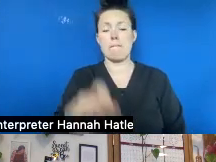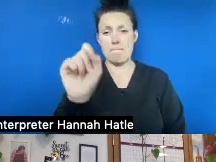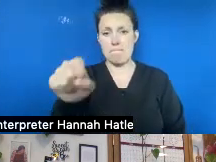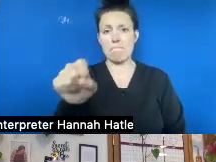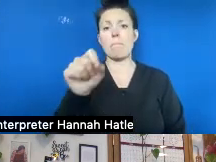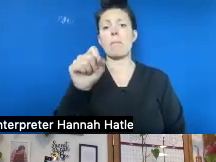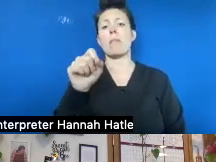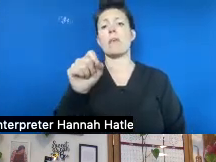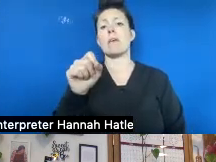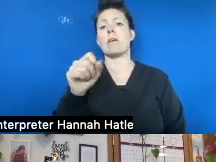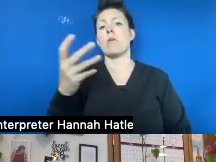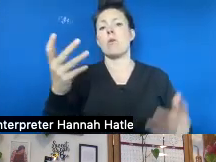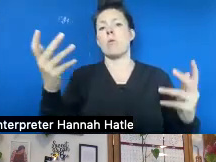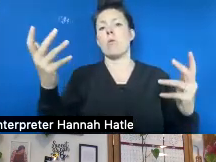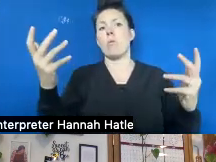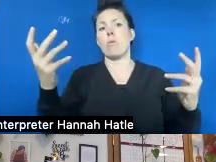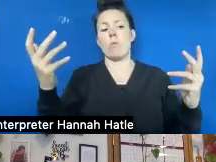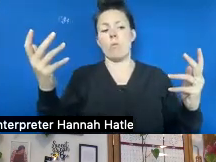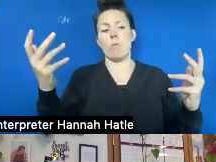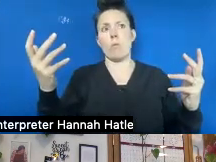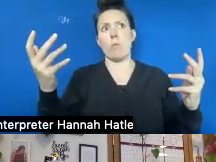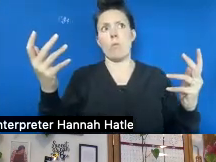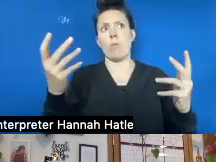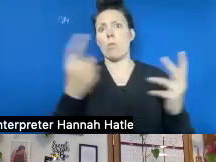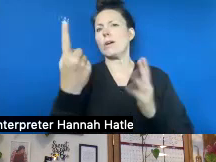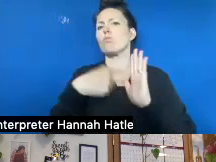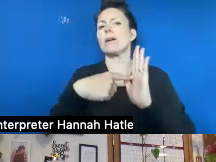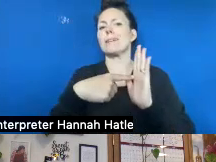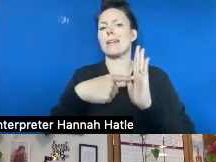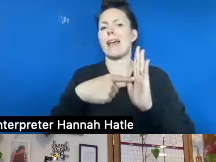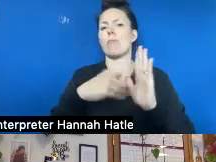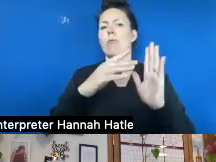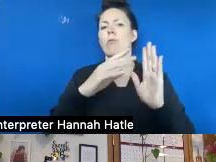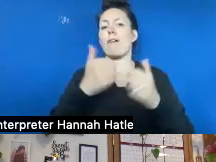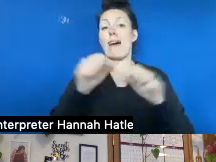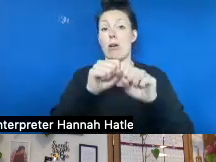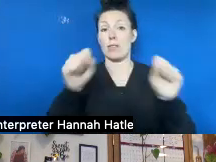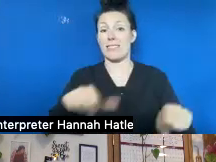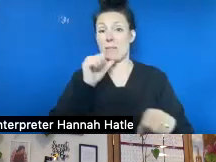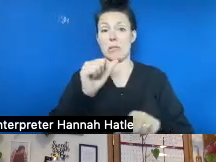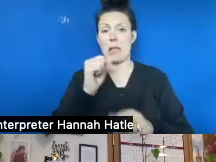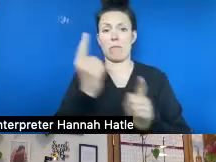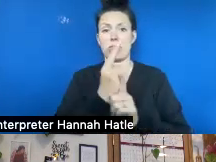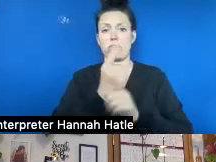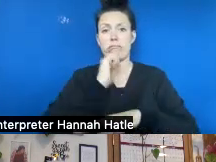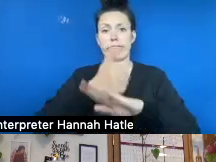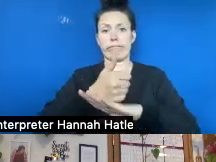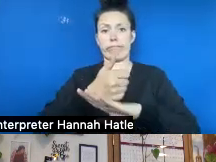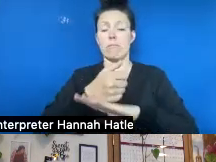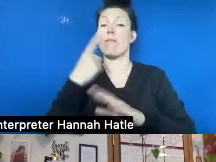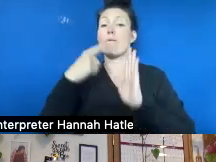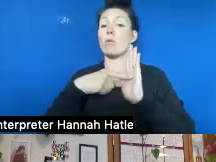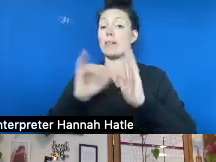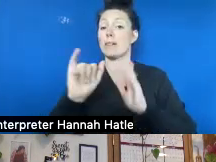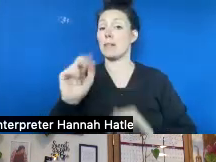like, what's an example of our systems not being set up? You know, part of it has already been talked about, like in our intake forms,